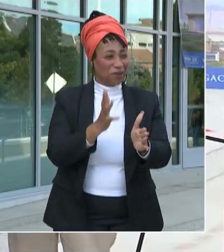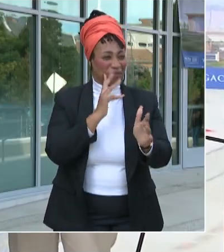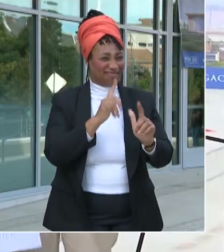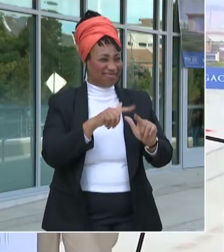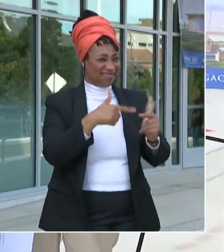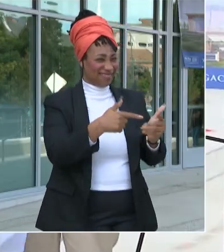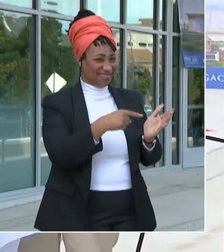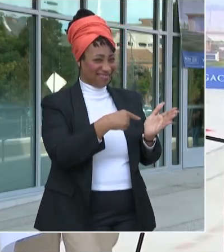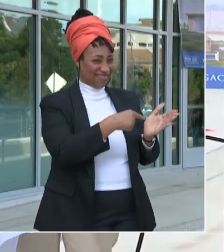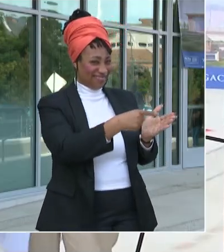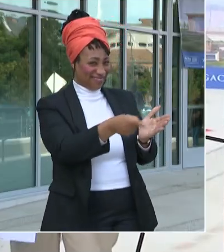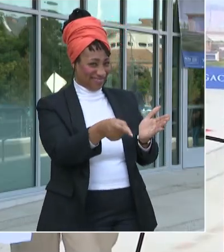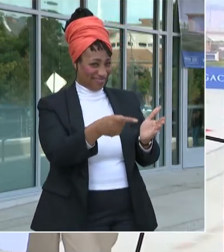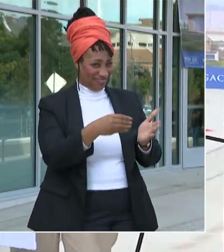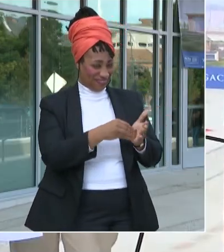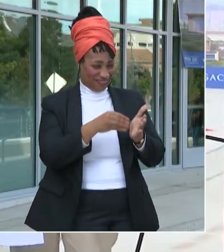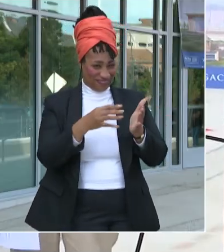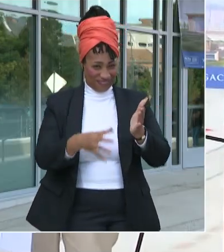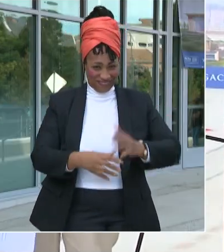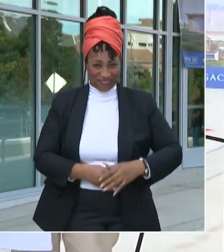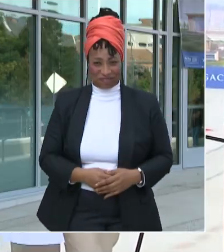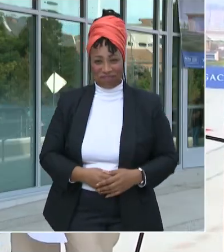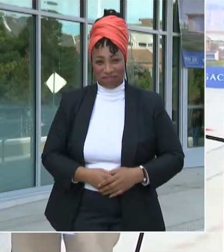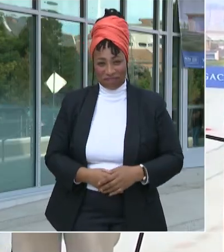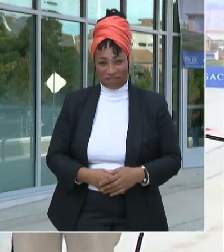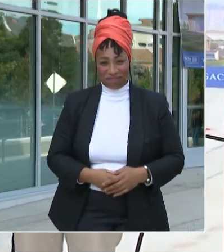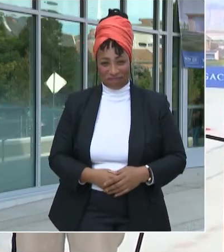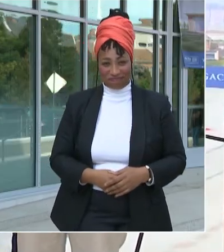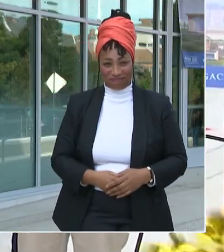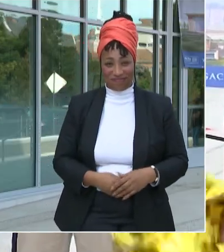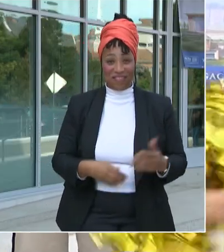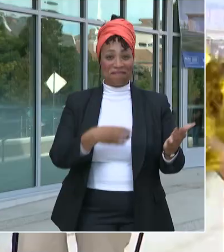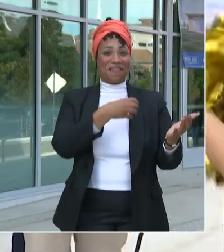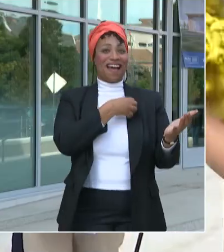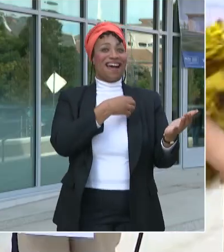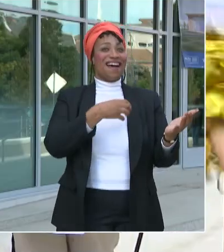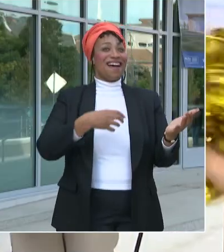families flourish, Mayor Muriel Bowser. Thank you.